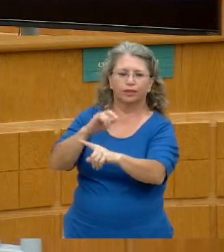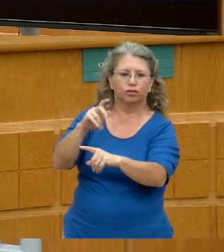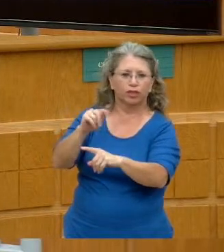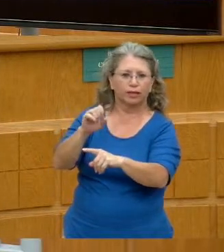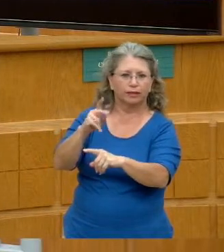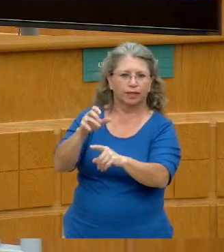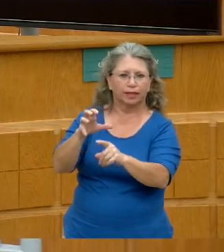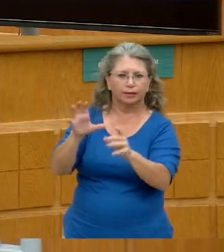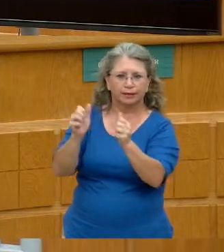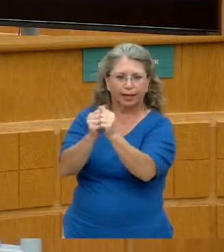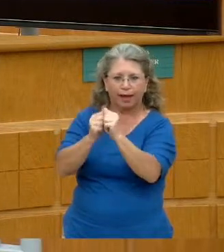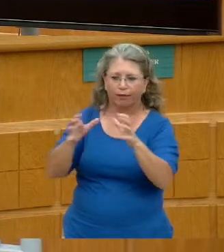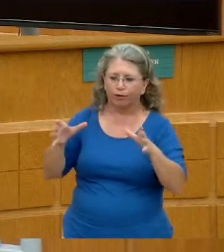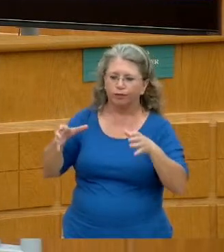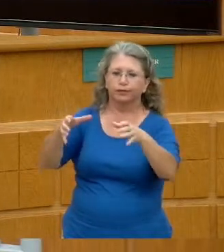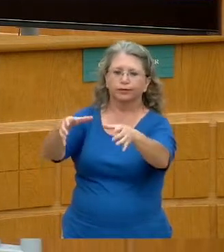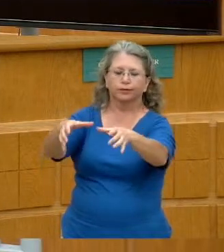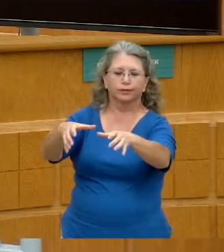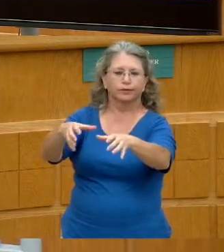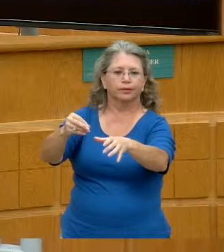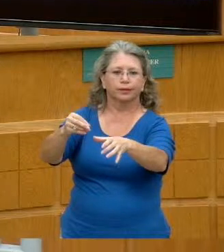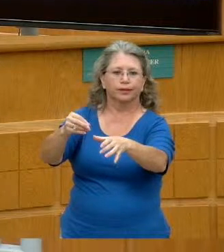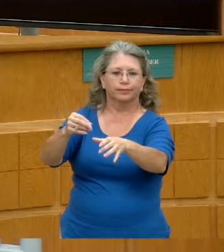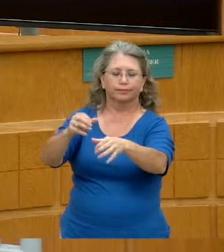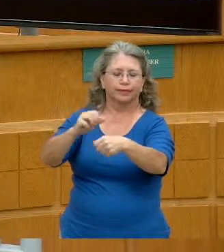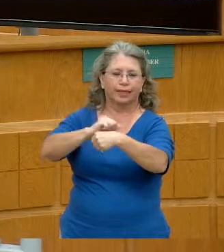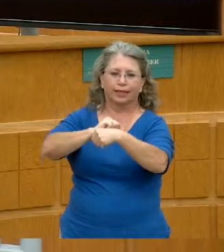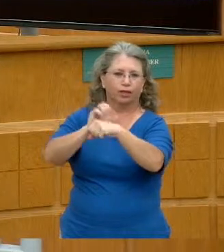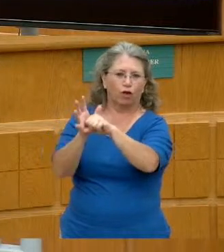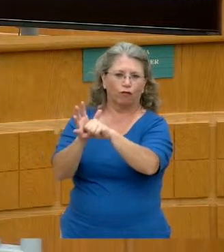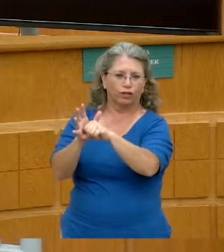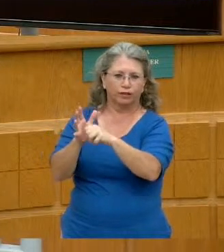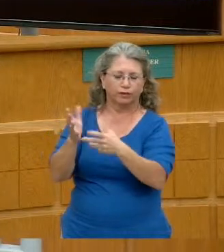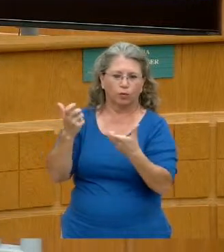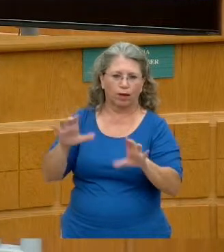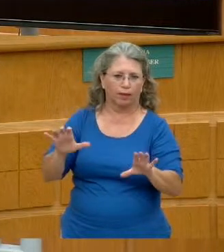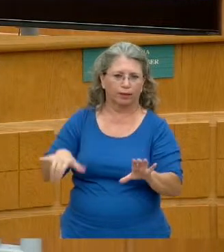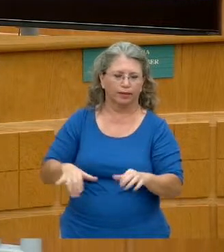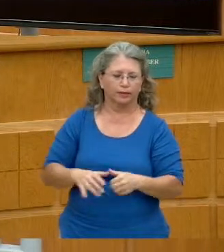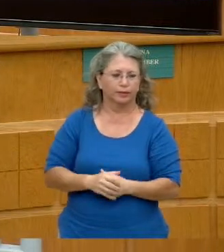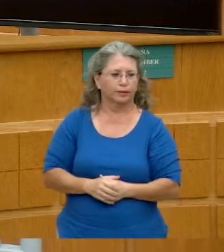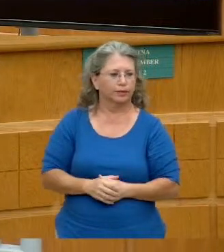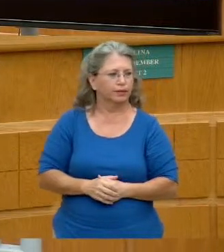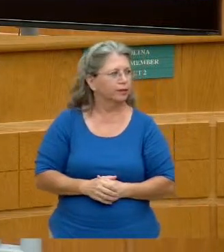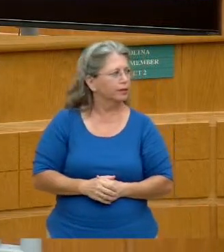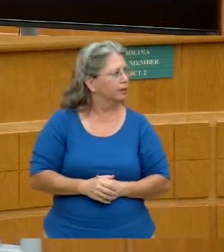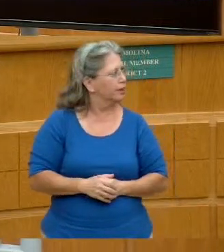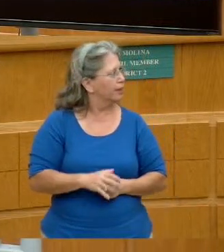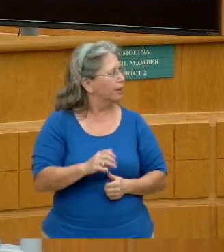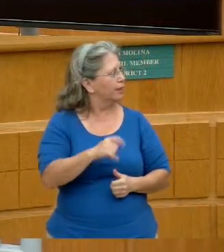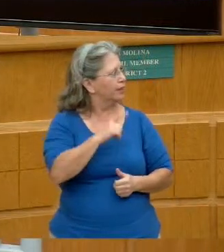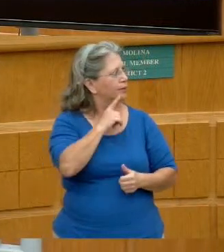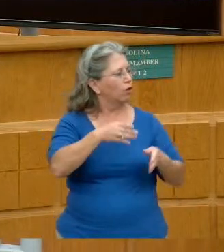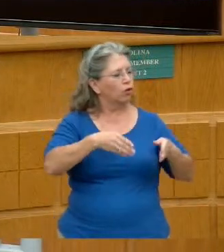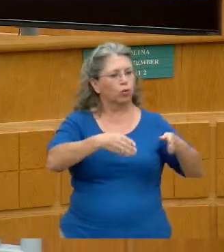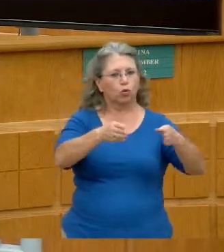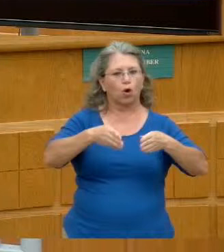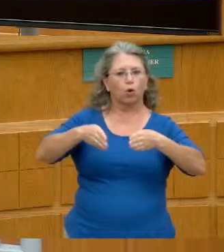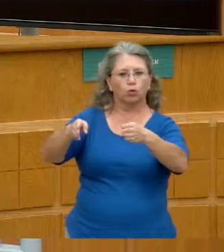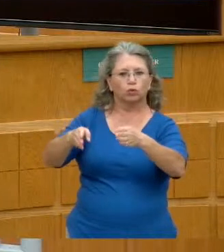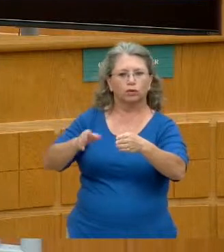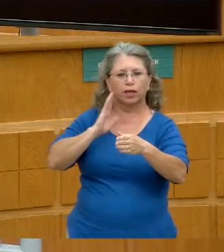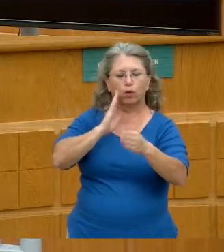this shows the access closures. I kind of hit the high points of it earlier, but these are all the roads that will be closing.